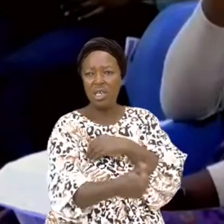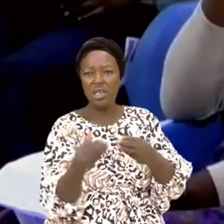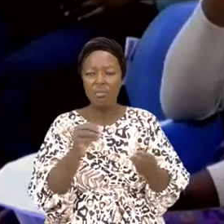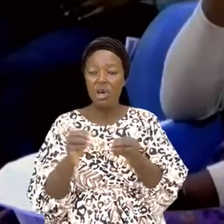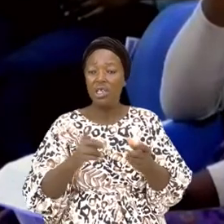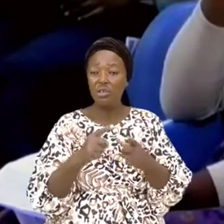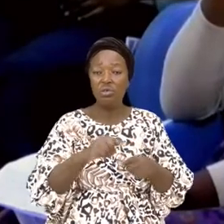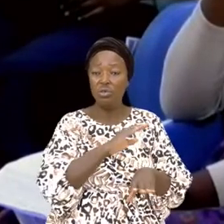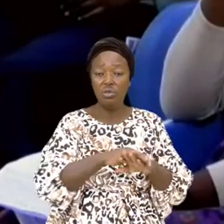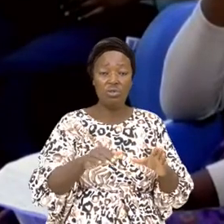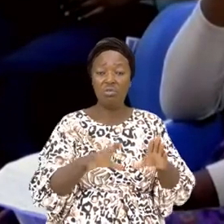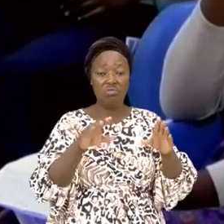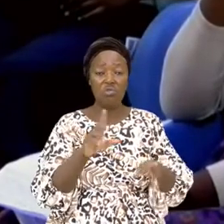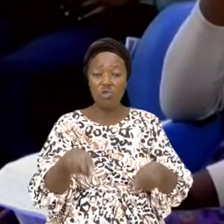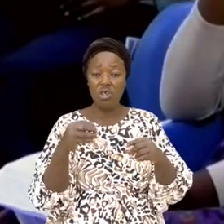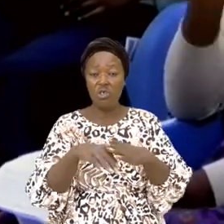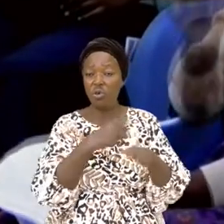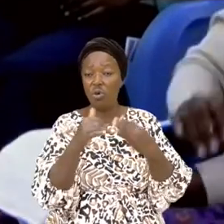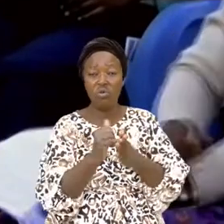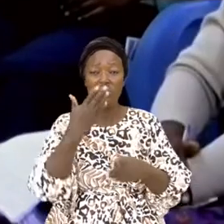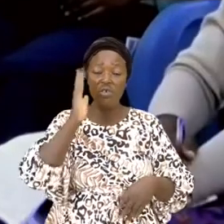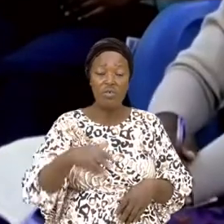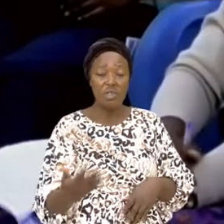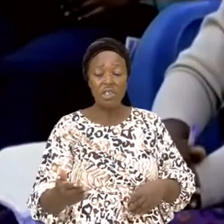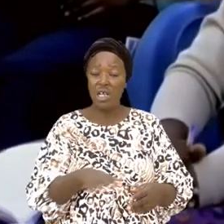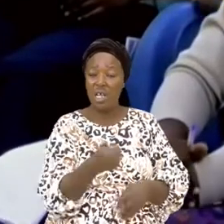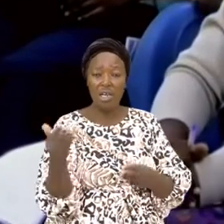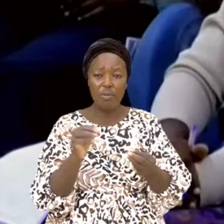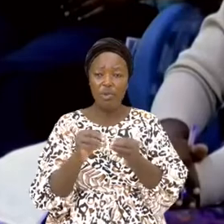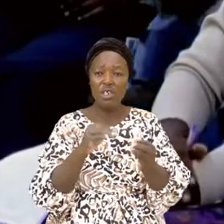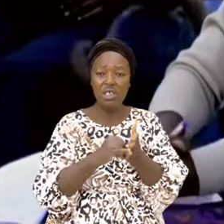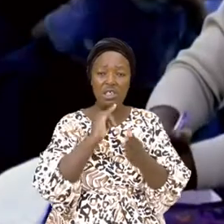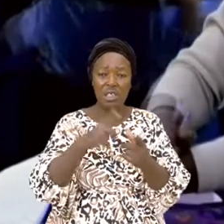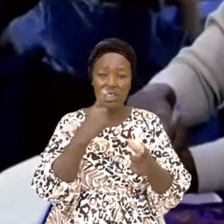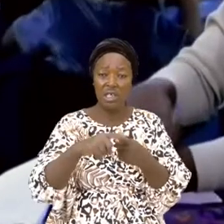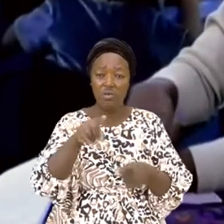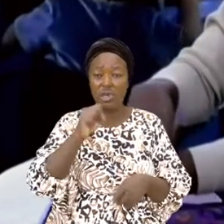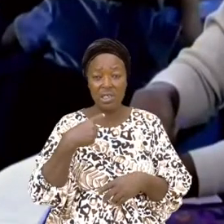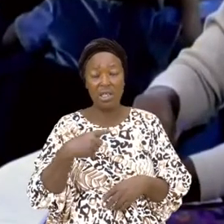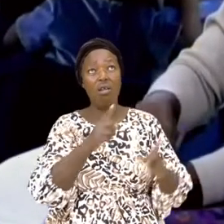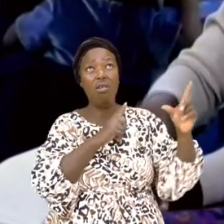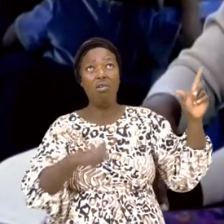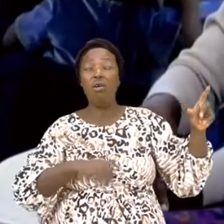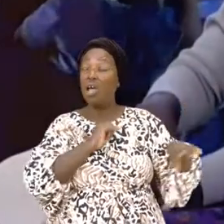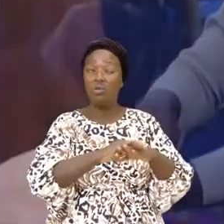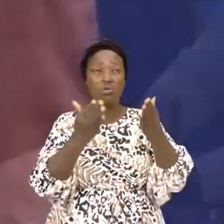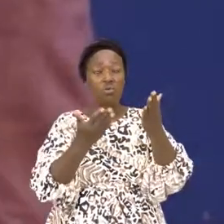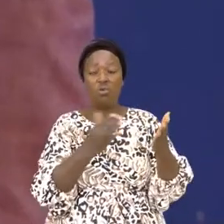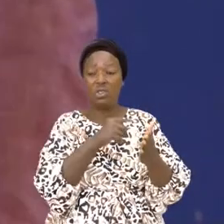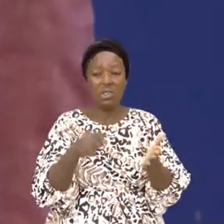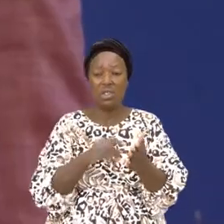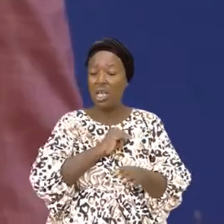take joy in those evil things anymore, is then you can say, Lord, I don't want it. I